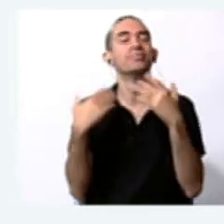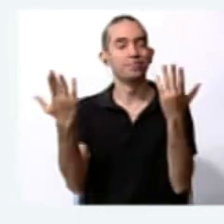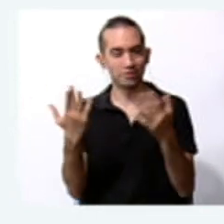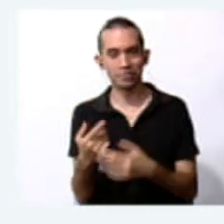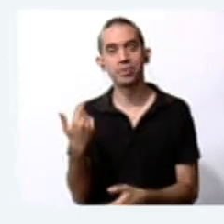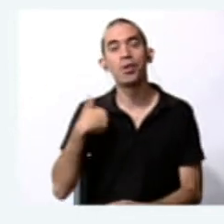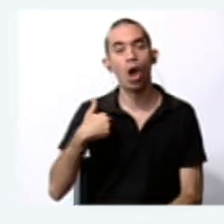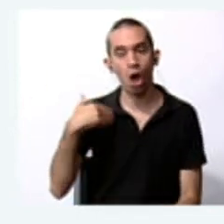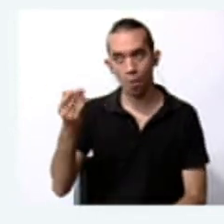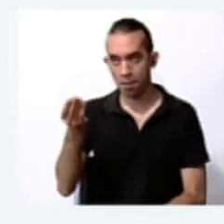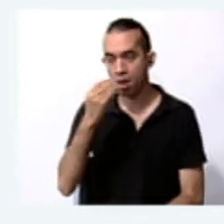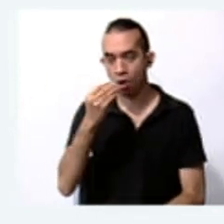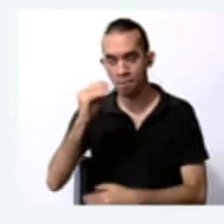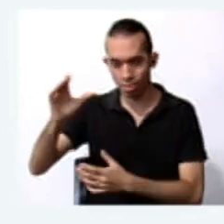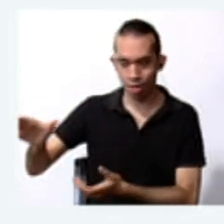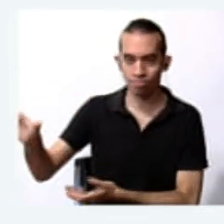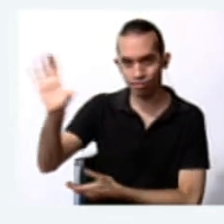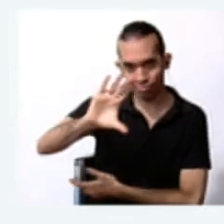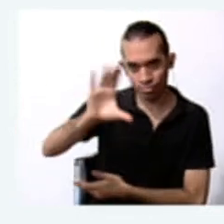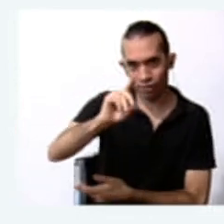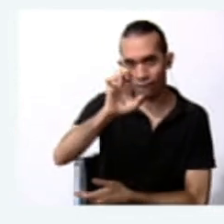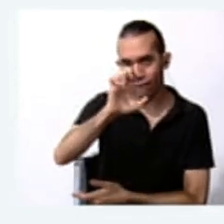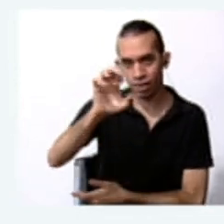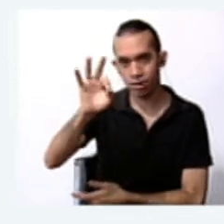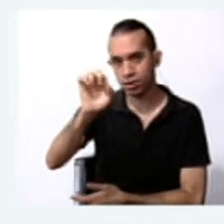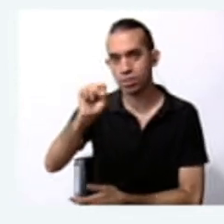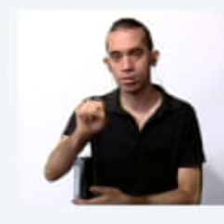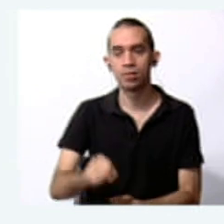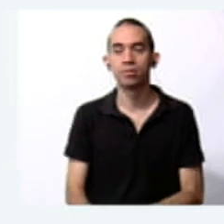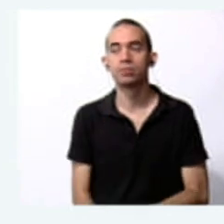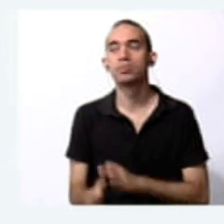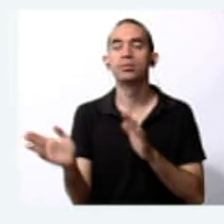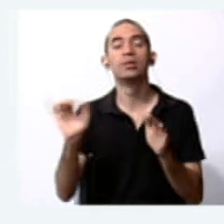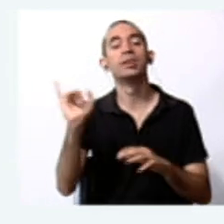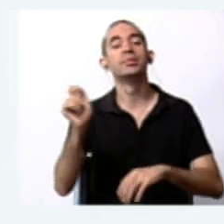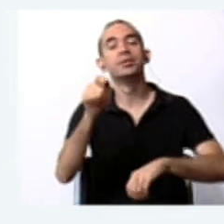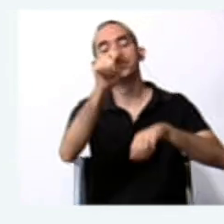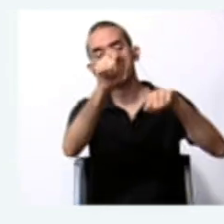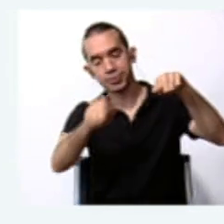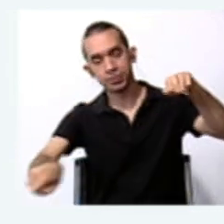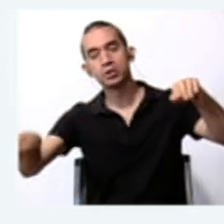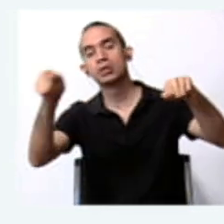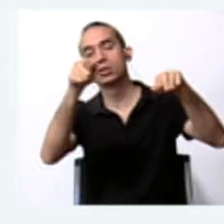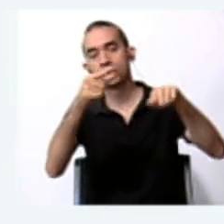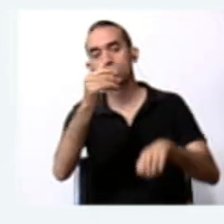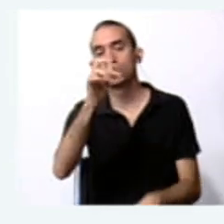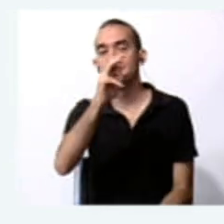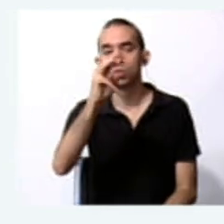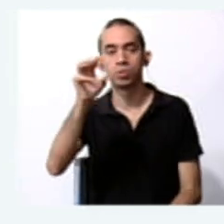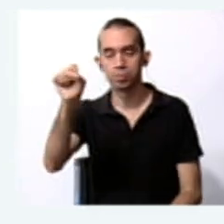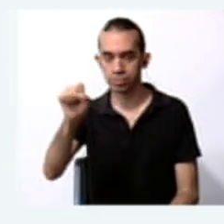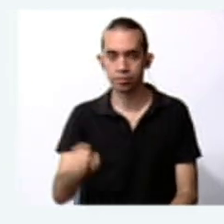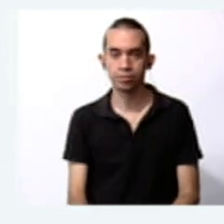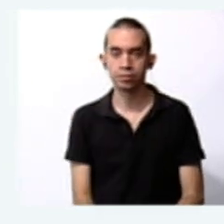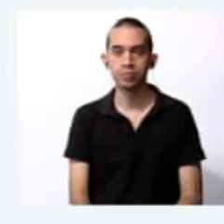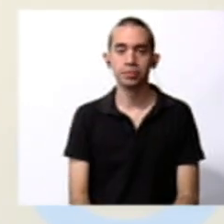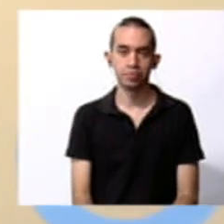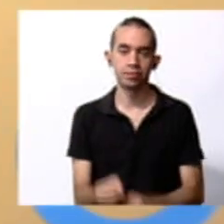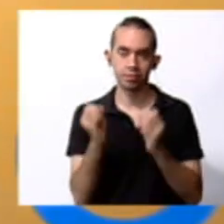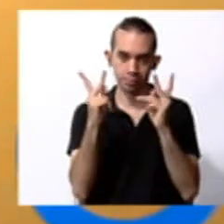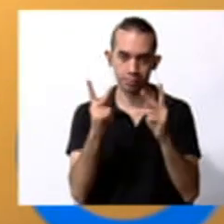he feeds the animals and he grooms the animals.